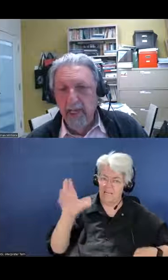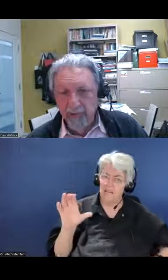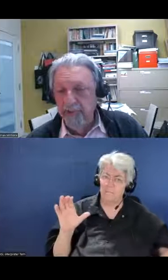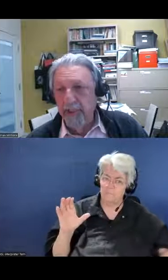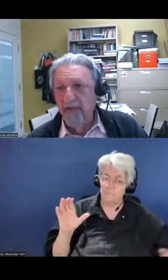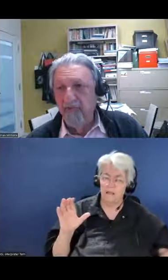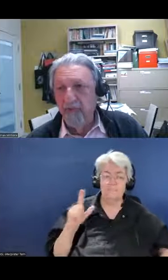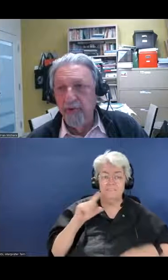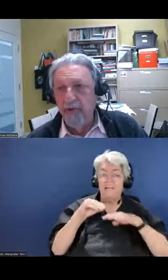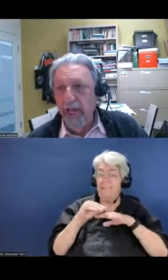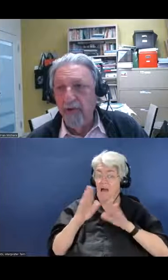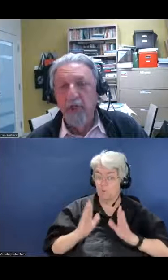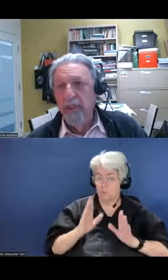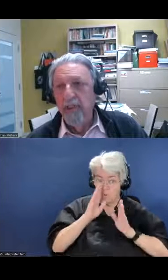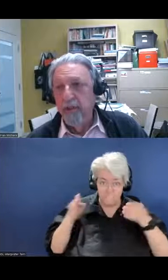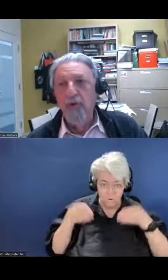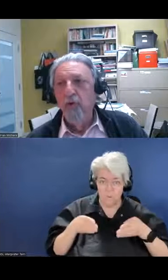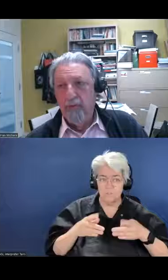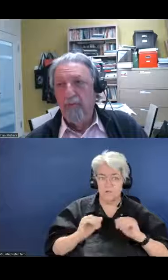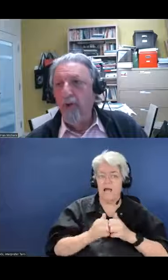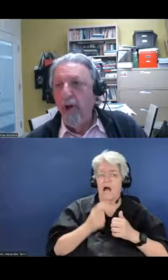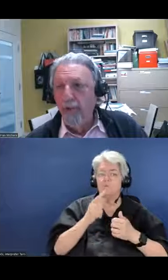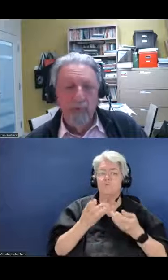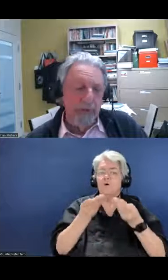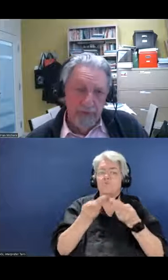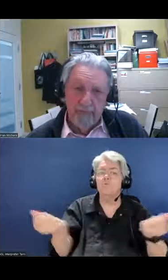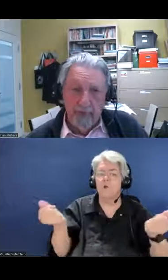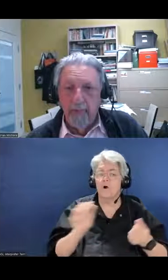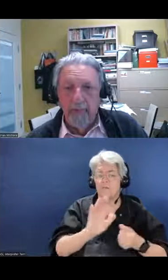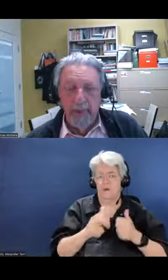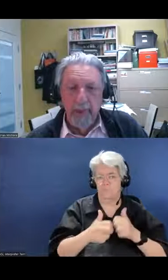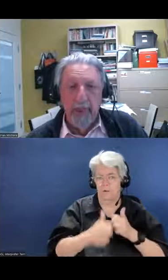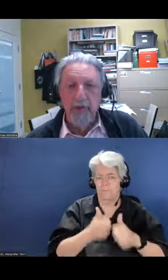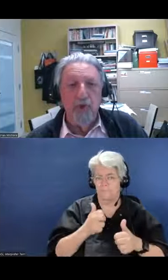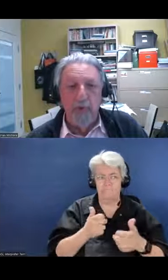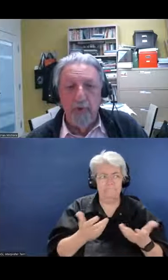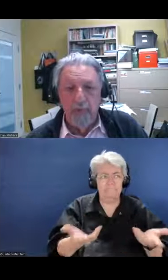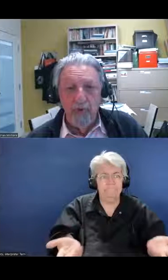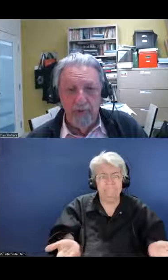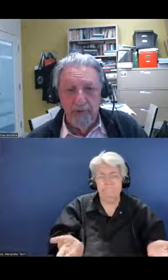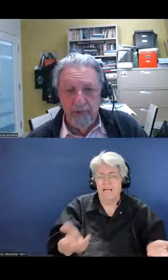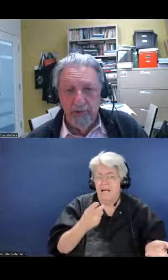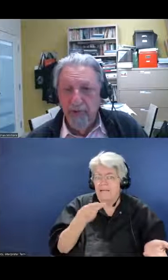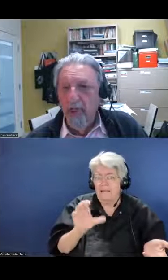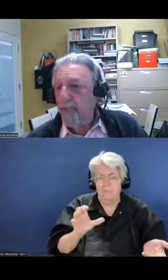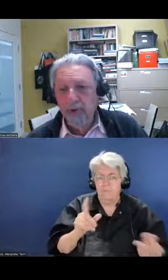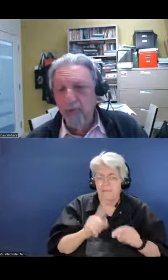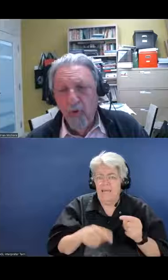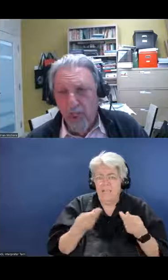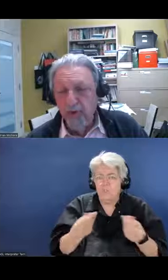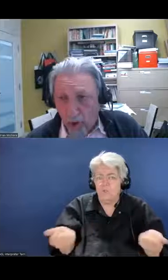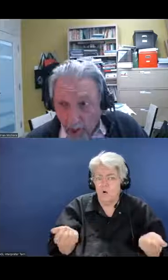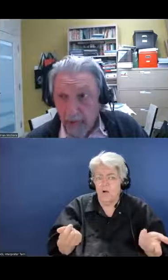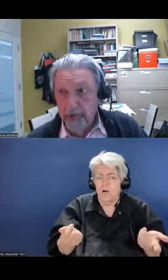the counselors tended to focus on how to cure the problem, which is probably uncurable in most instances, but